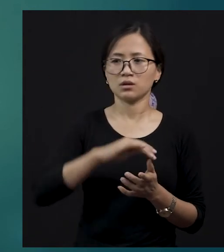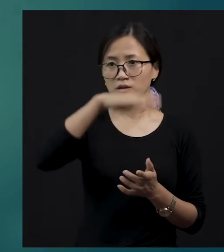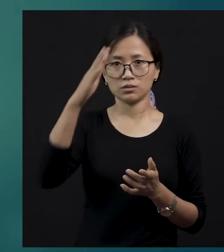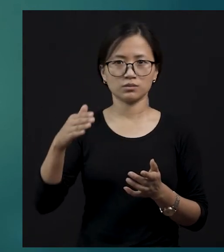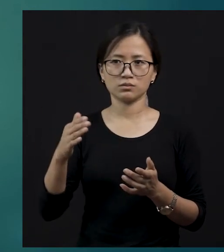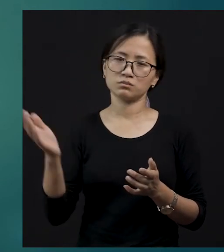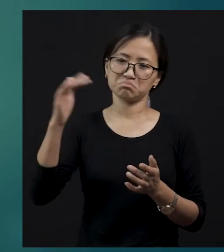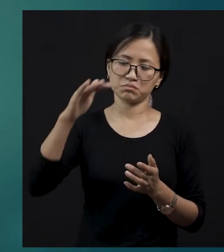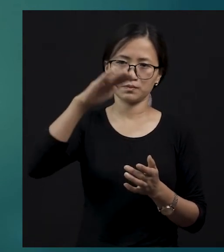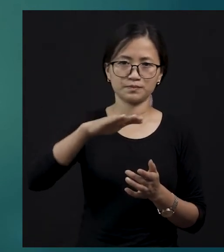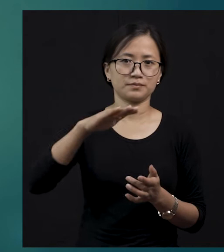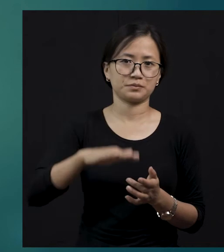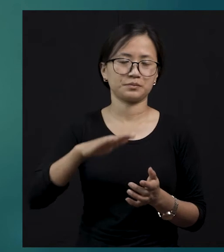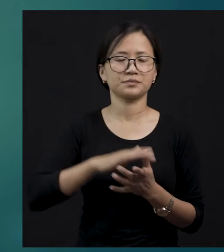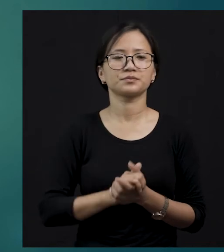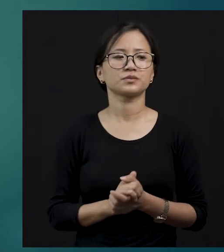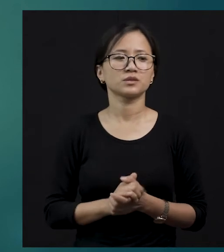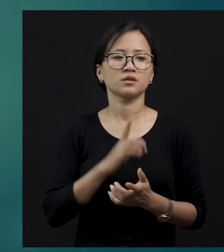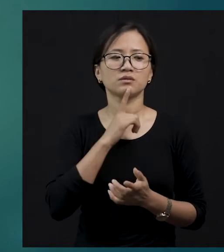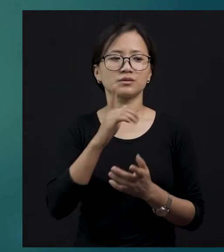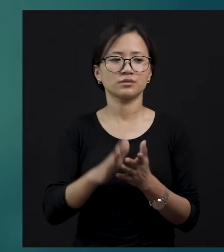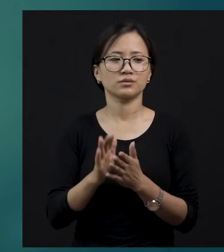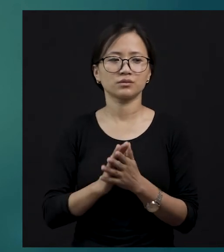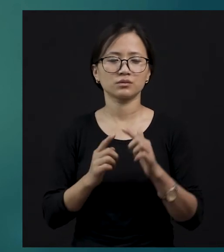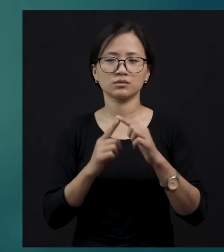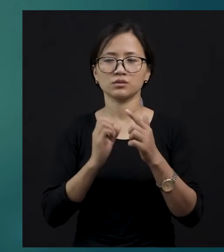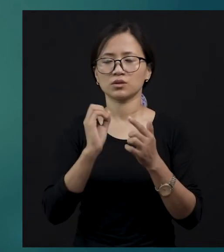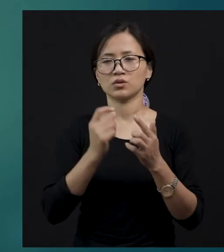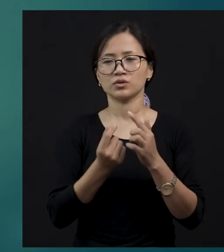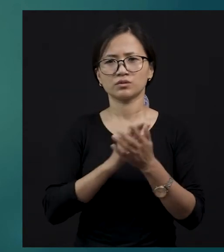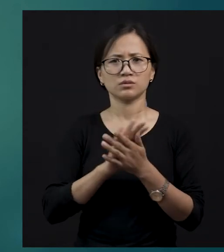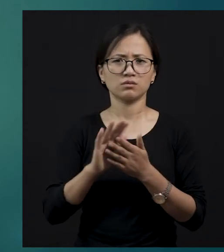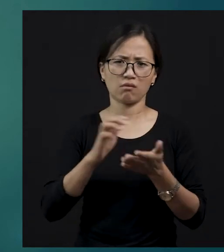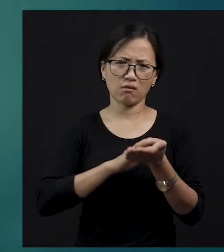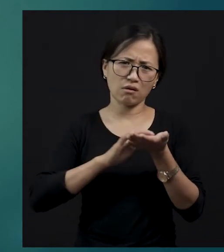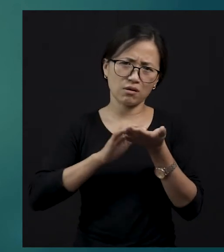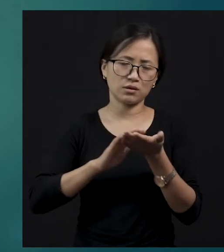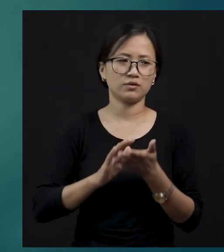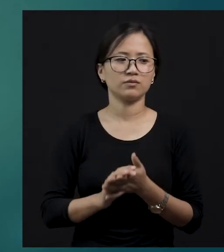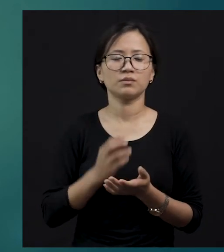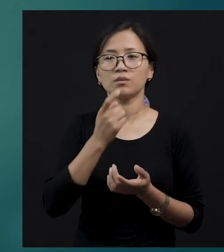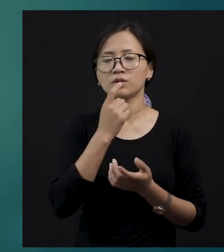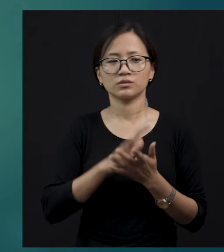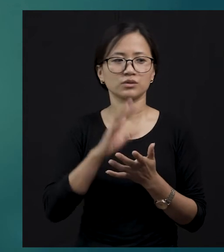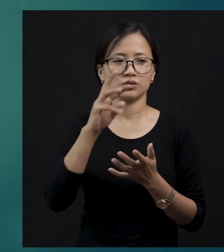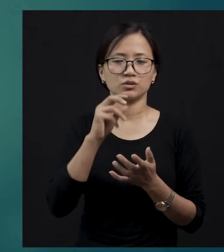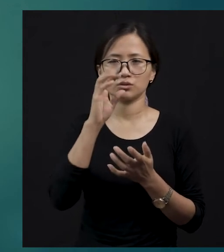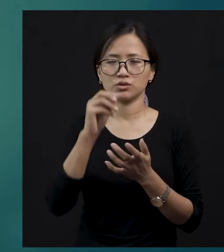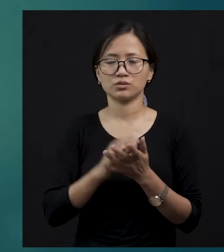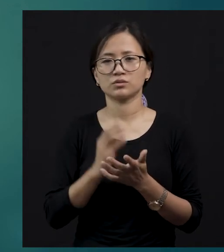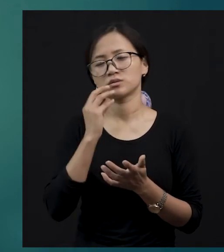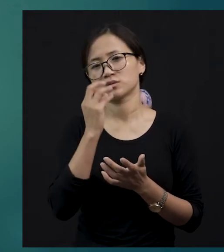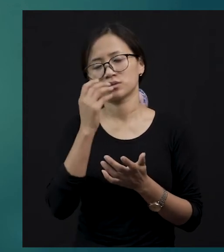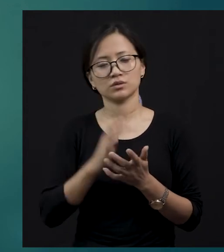down. And then, as I said, the tough mouths can chew even sharp thorns. That is